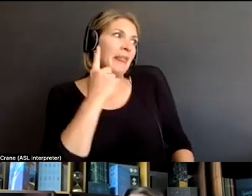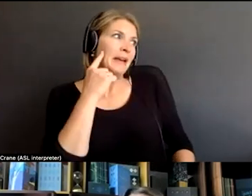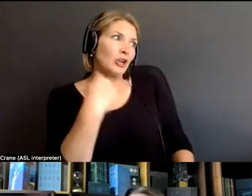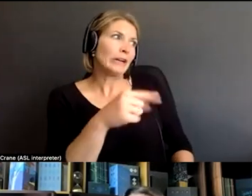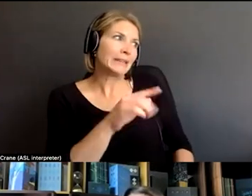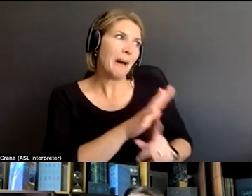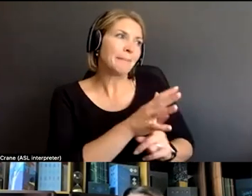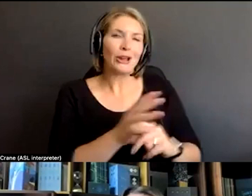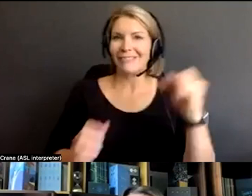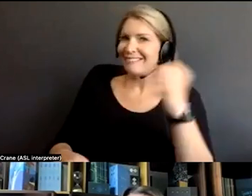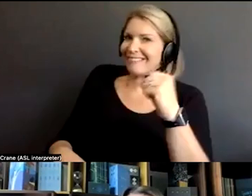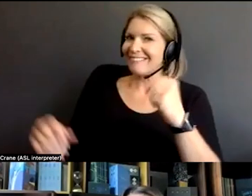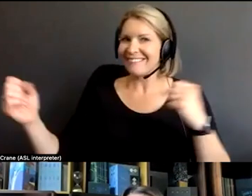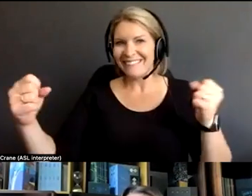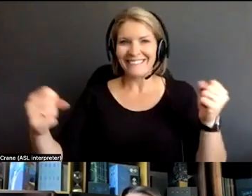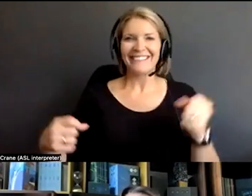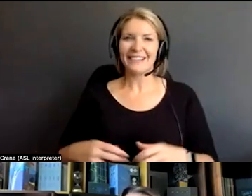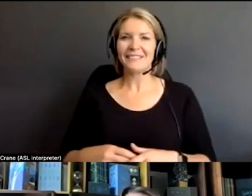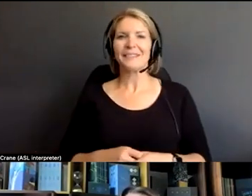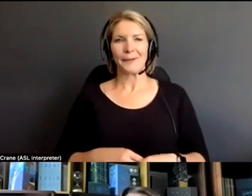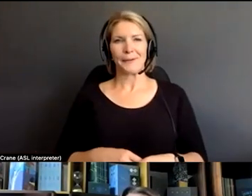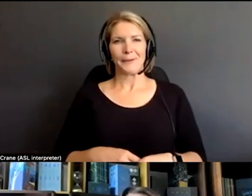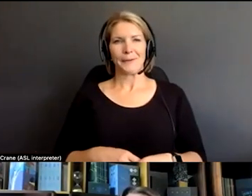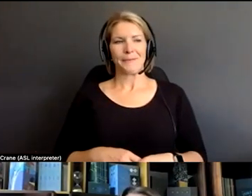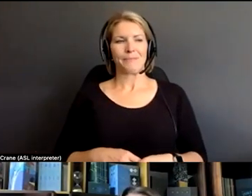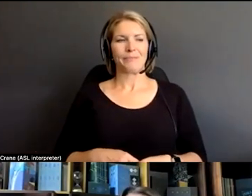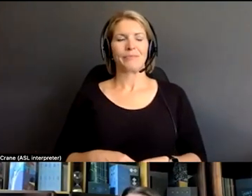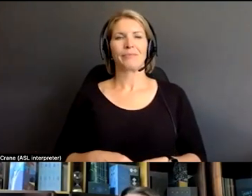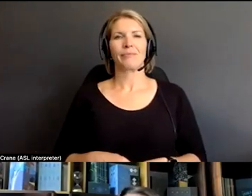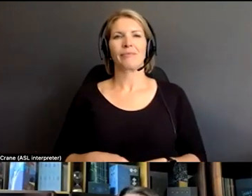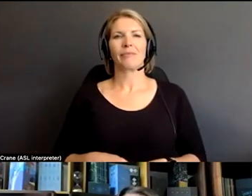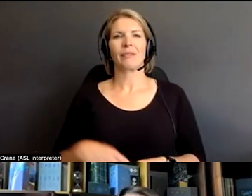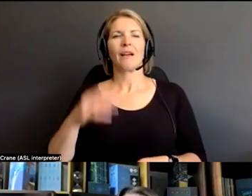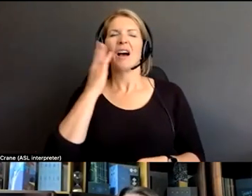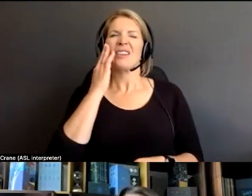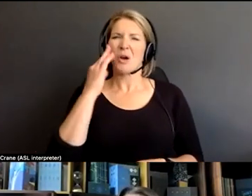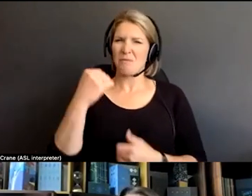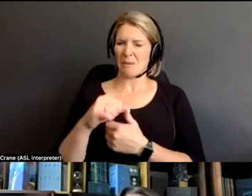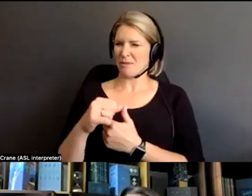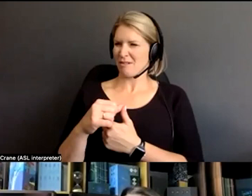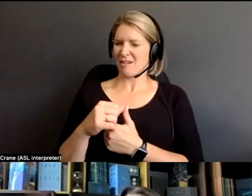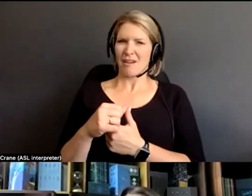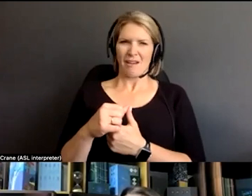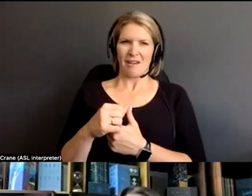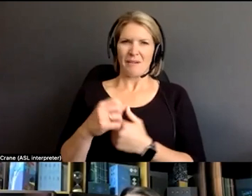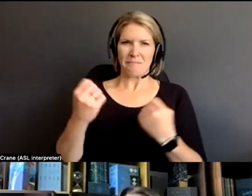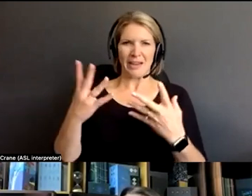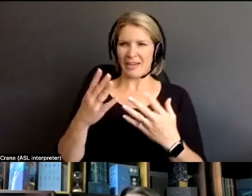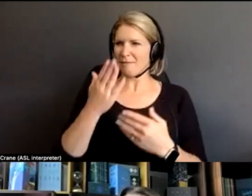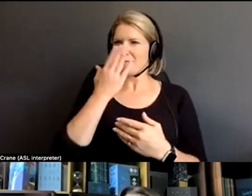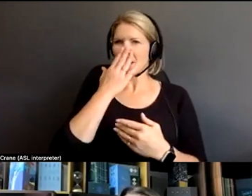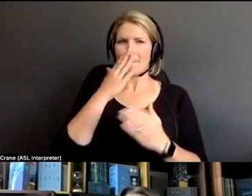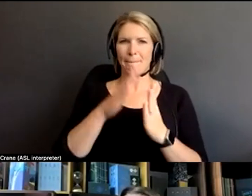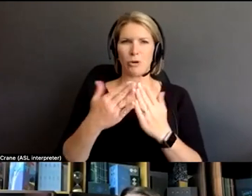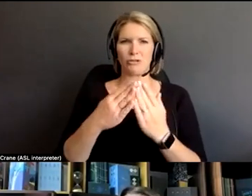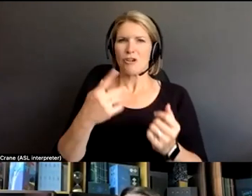There was a period not too long ago where I noticed a slew of red covers. So you would go into a bookstore and you would see just these